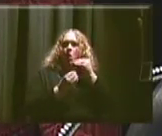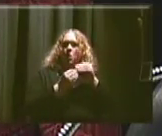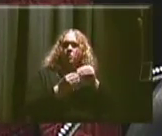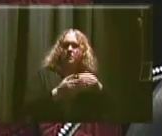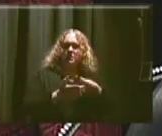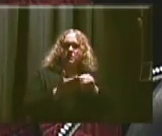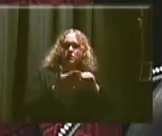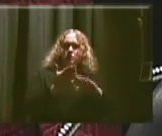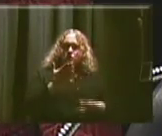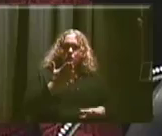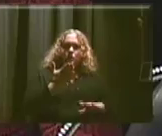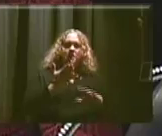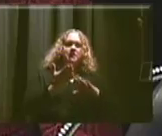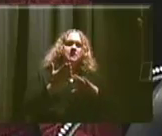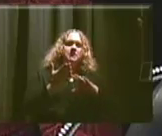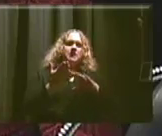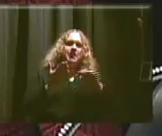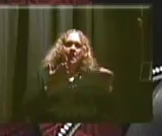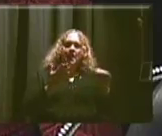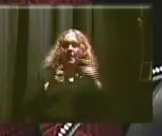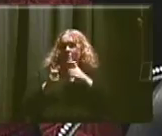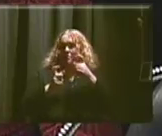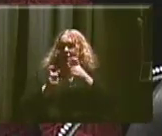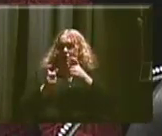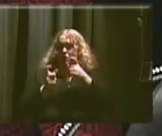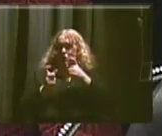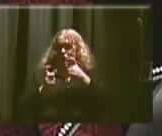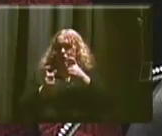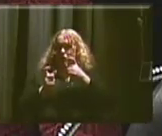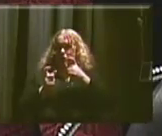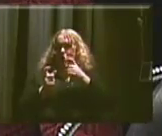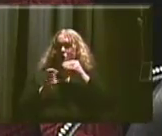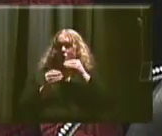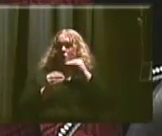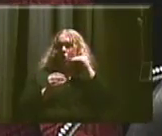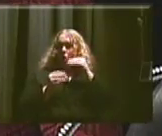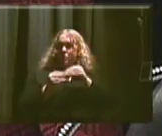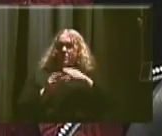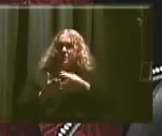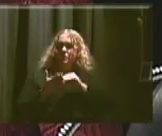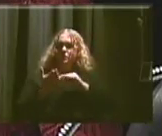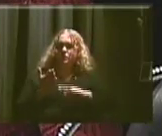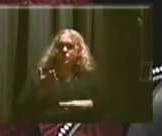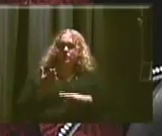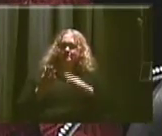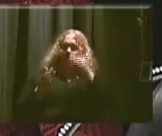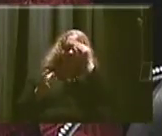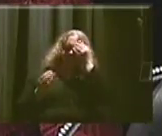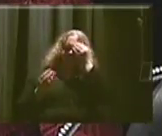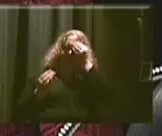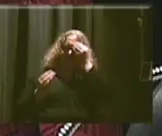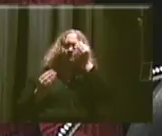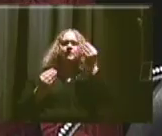Giselle Danger Mikadaris, and Manager Dan Elnor put their heads together and delivered